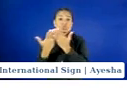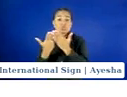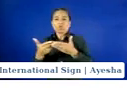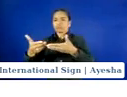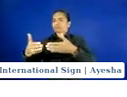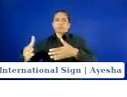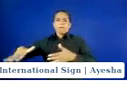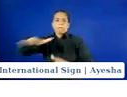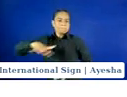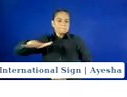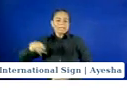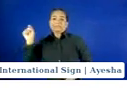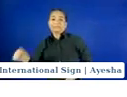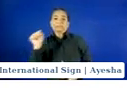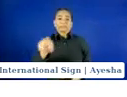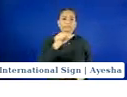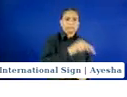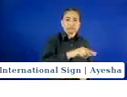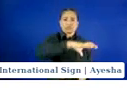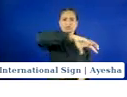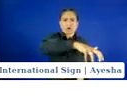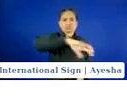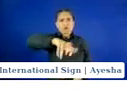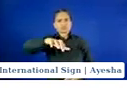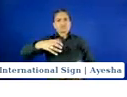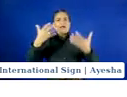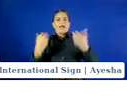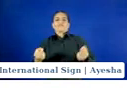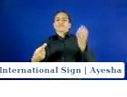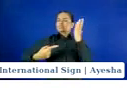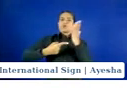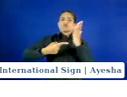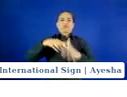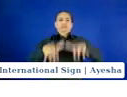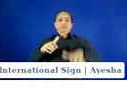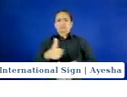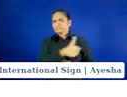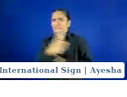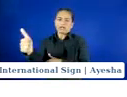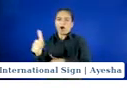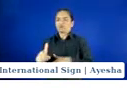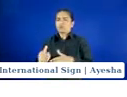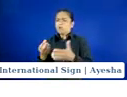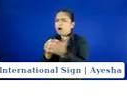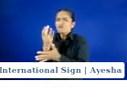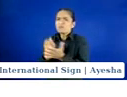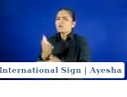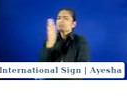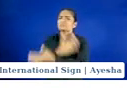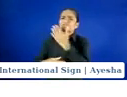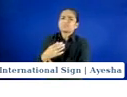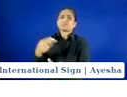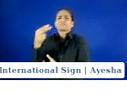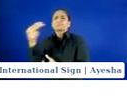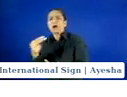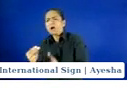country using the digital platform, and they'll be able to input that in the MIS without the use of paper. What have we seen